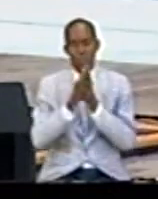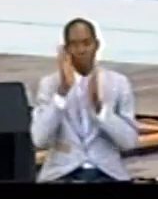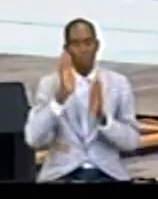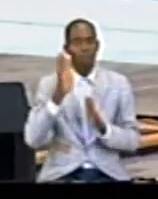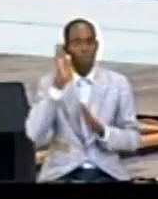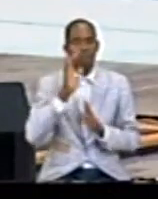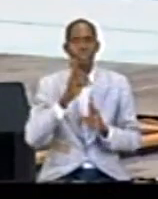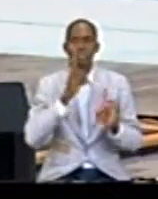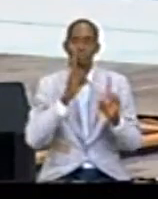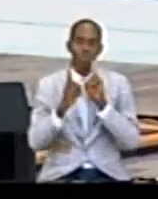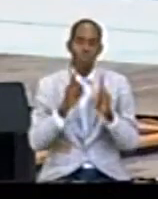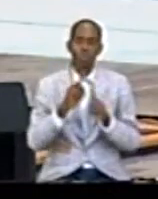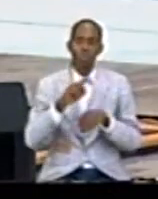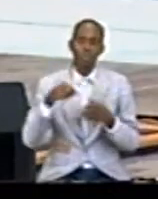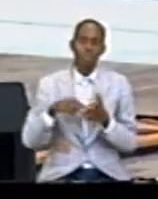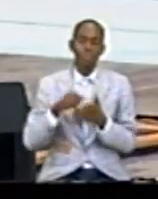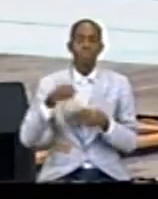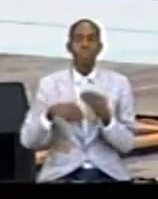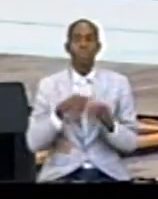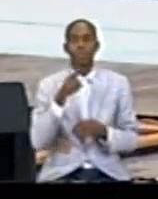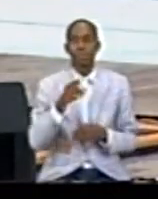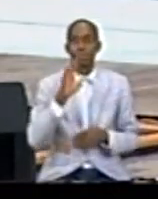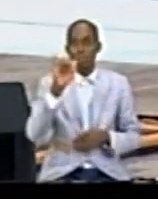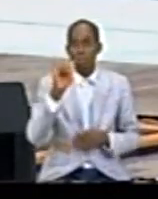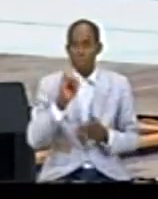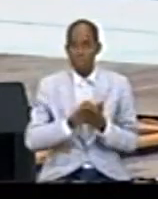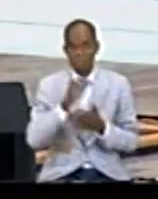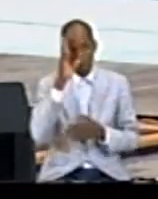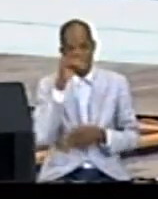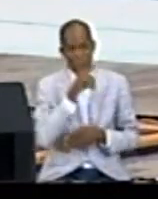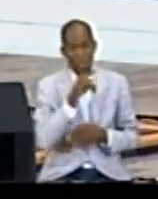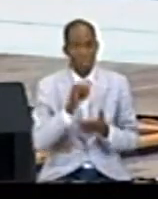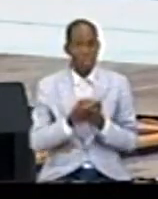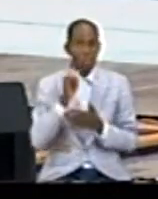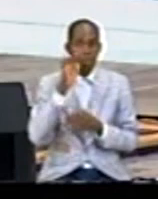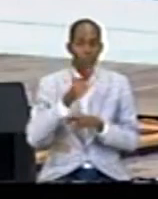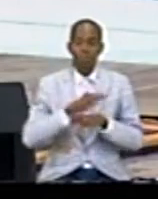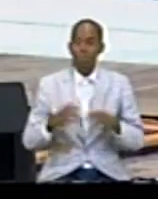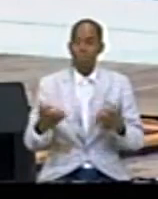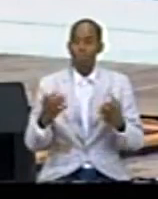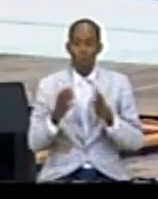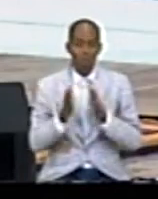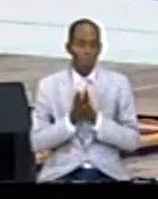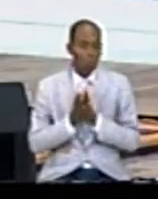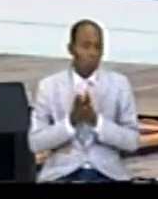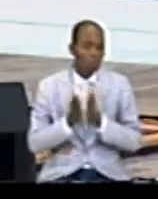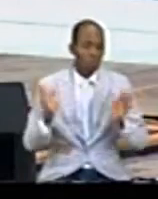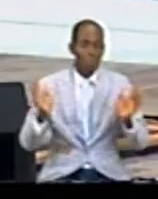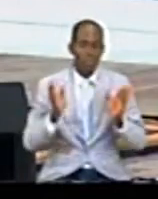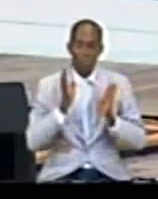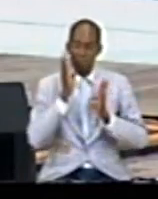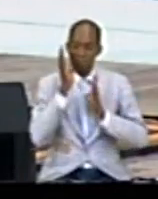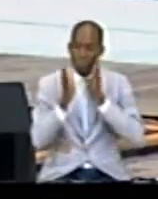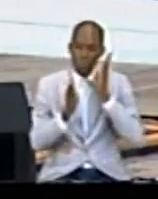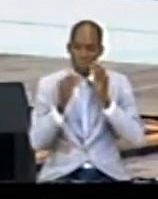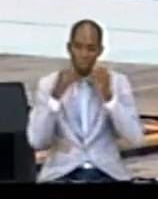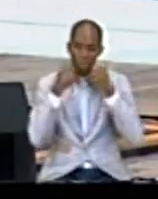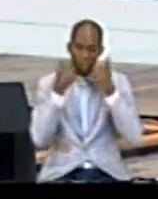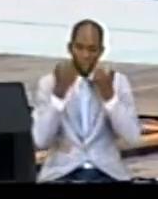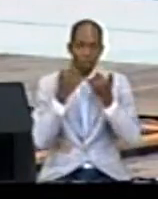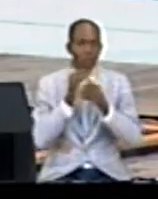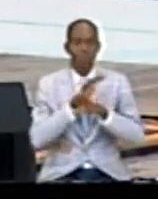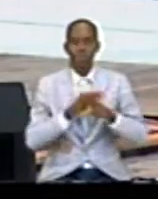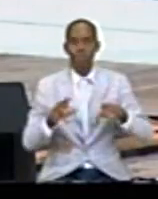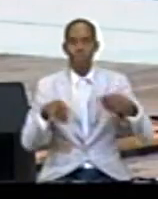That man, that woman, if you don't want open disgrace, open shame, don't go